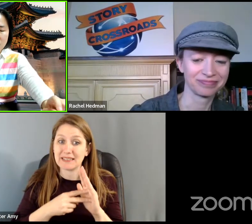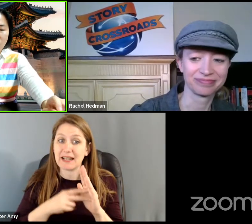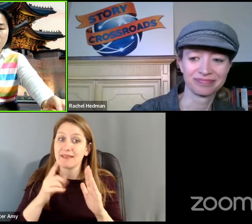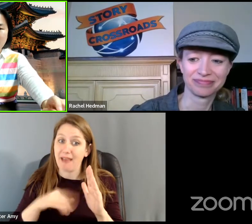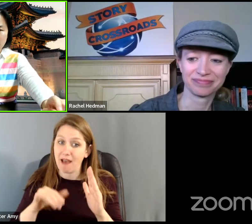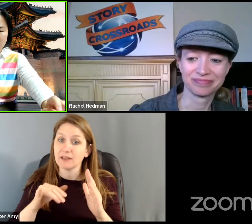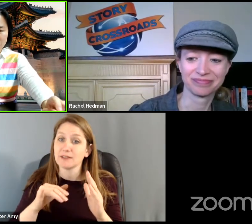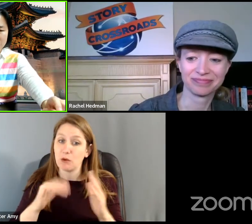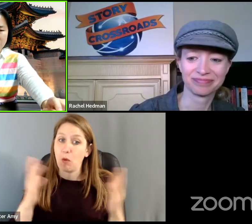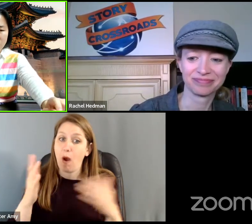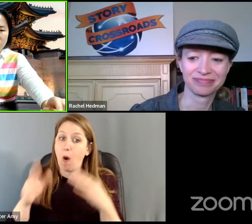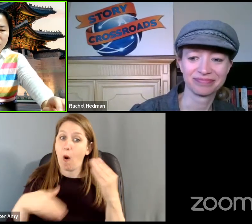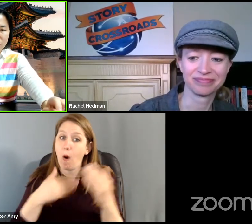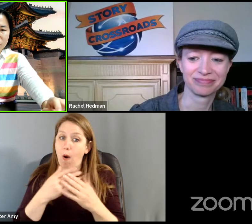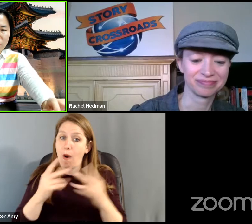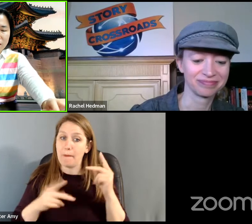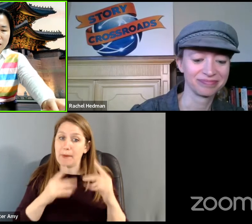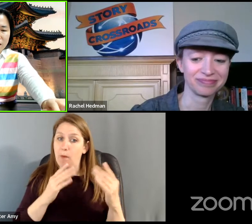hopes of people.